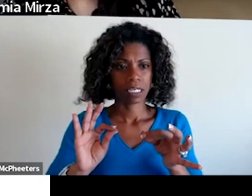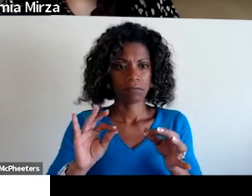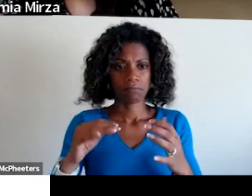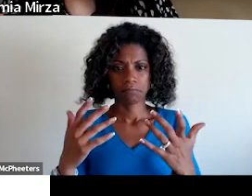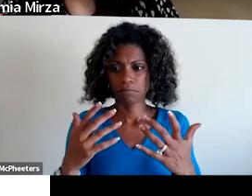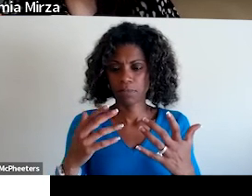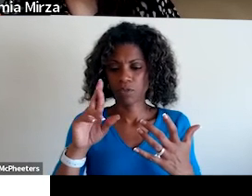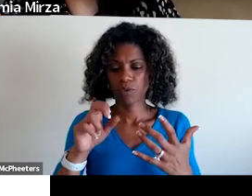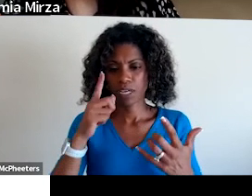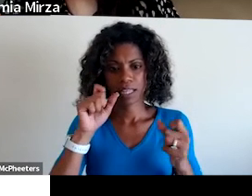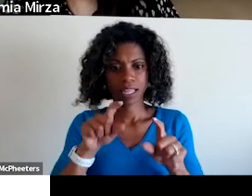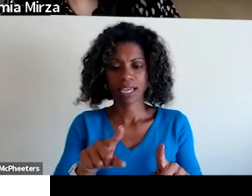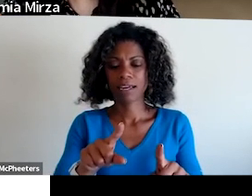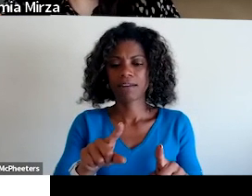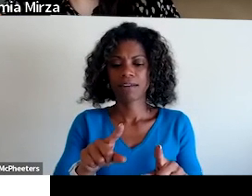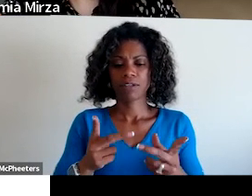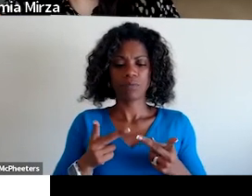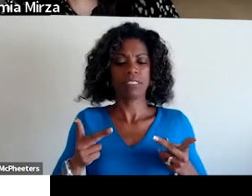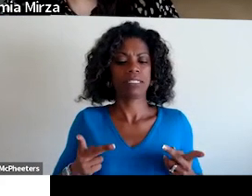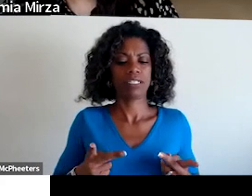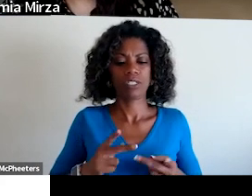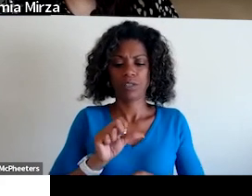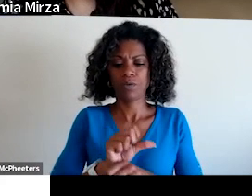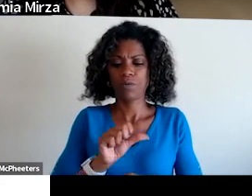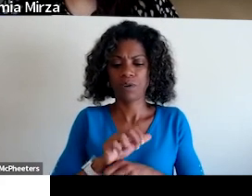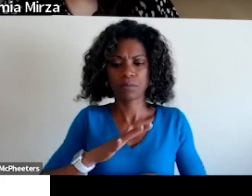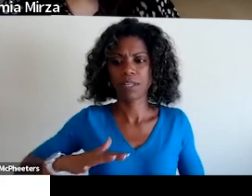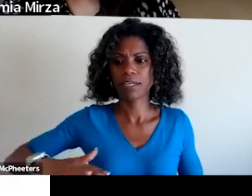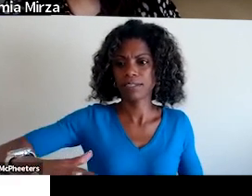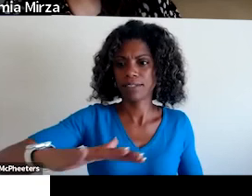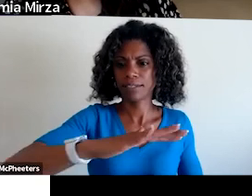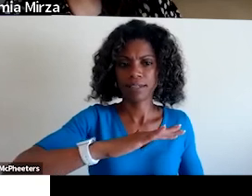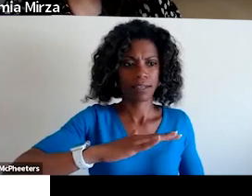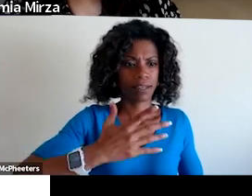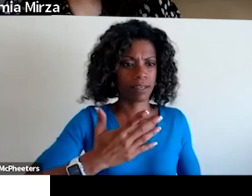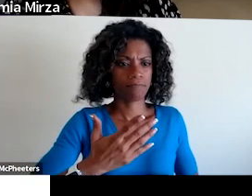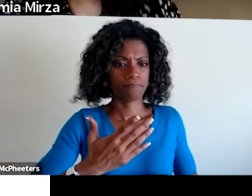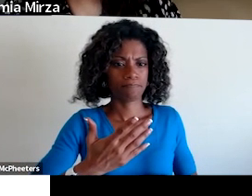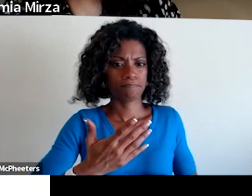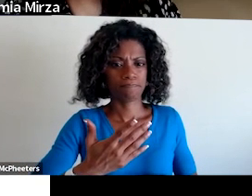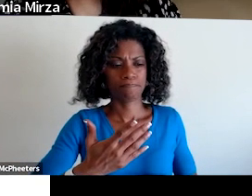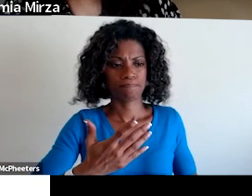funding? Who are we impacting? And so really it can